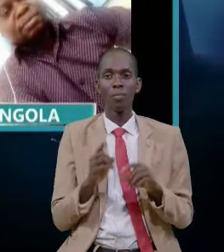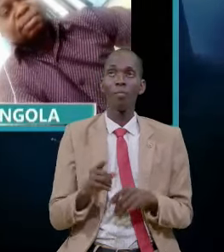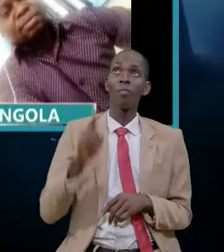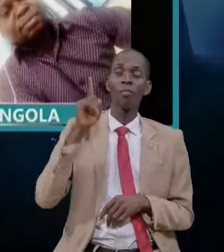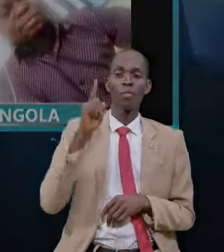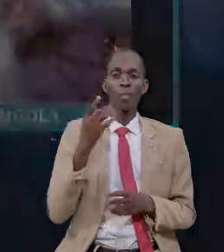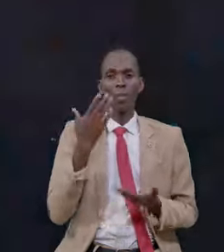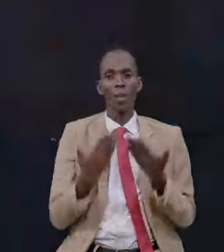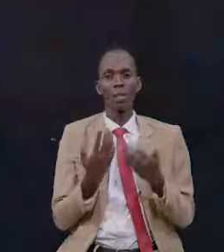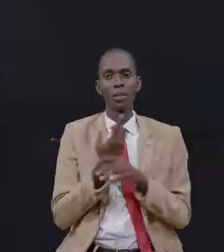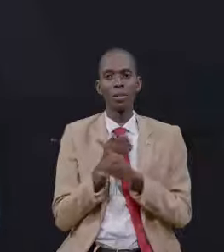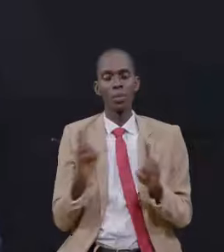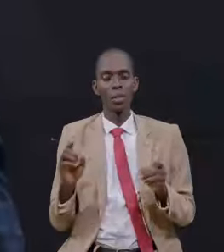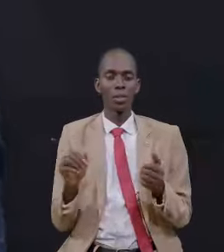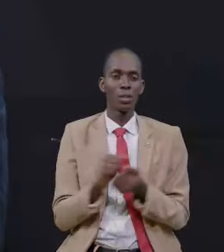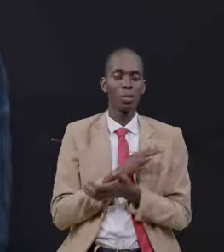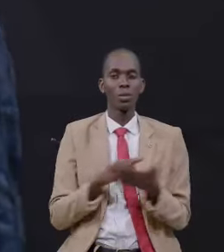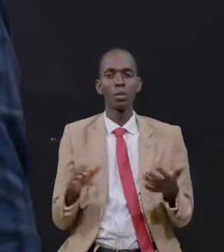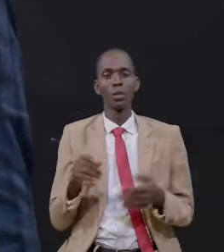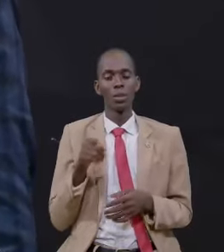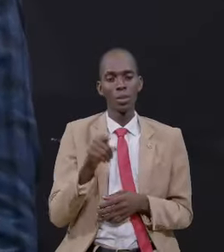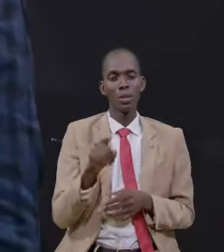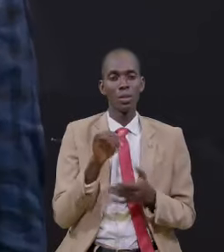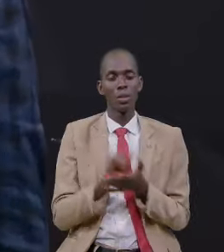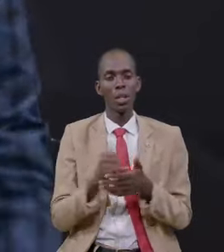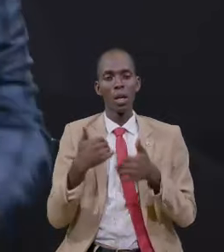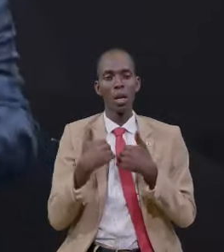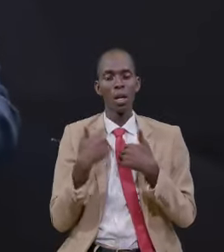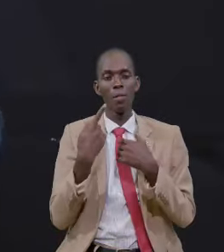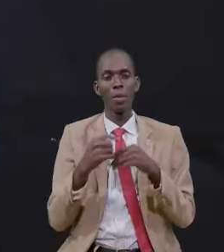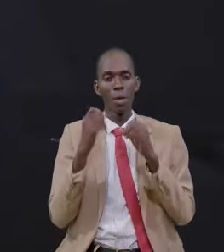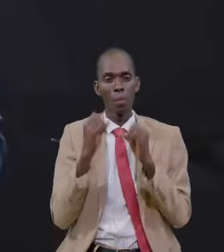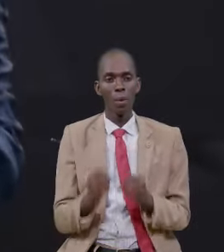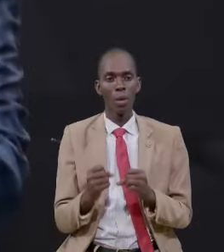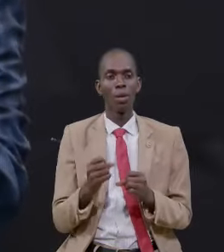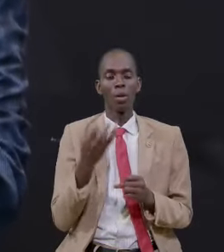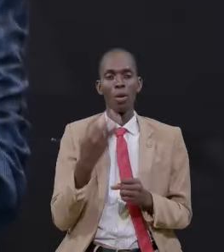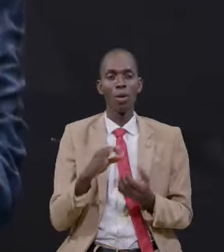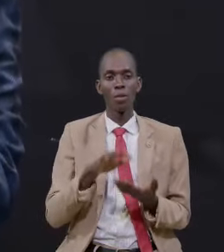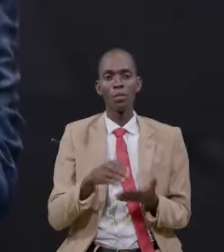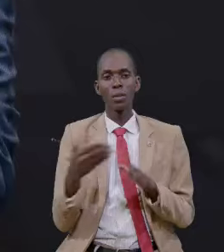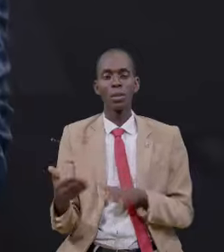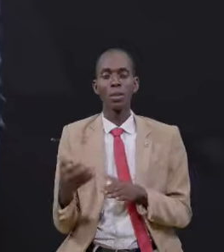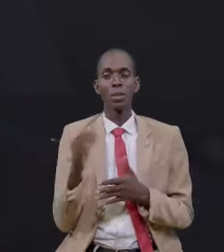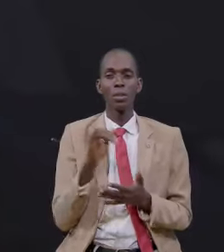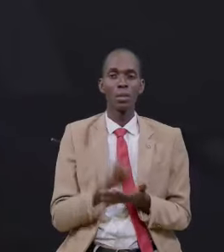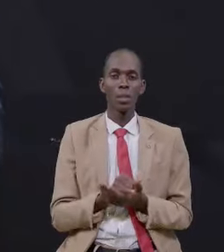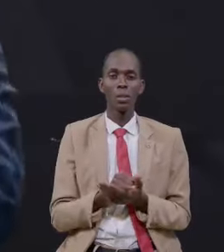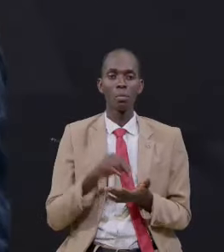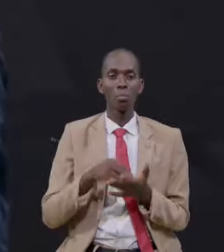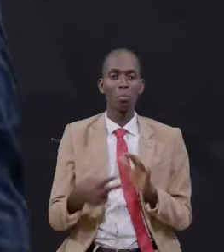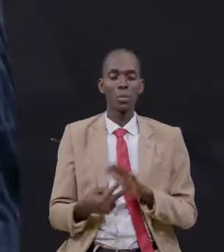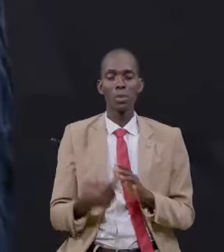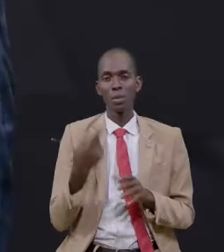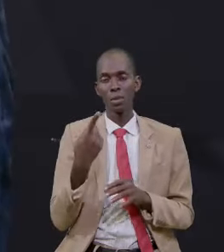he might deliver, destroy him that had the power of death. And then it says, that is